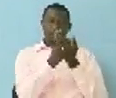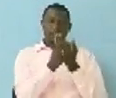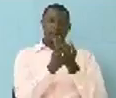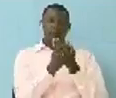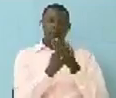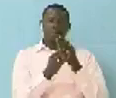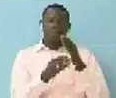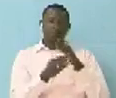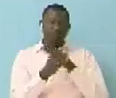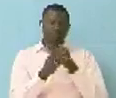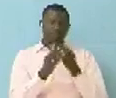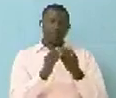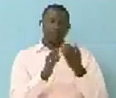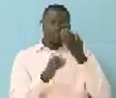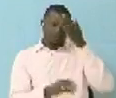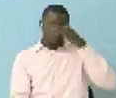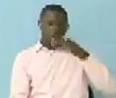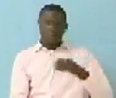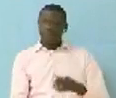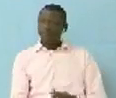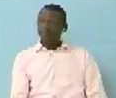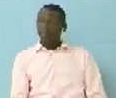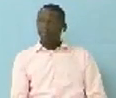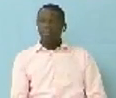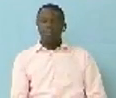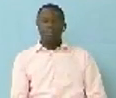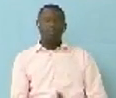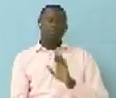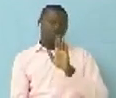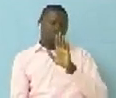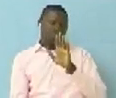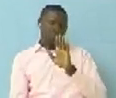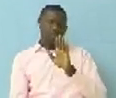allow me to clarify the question. Okay.